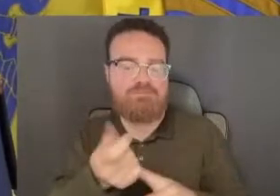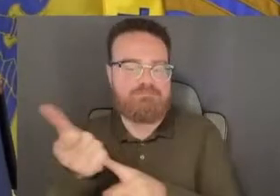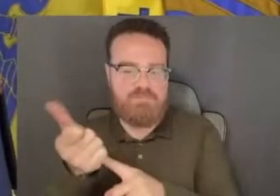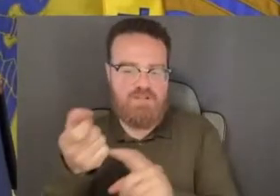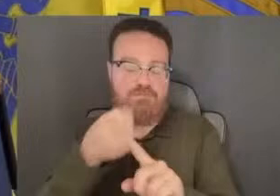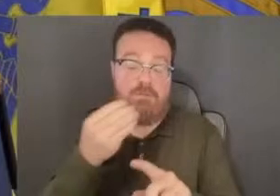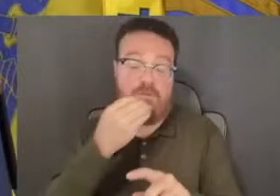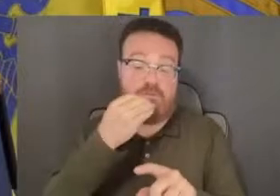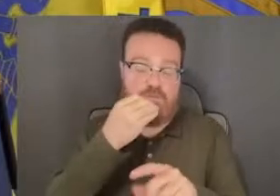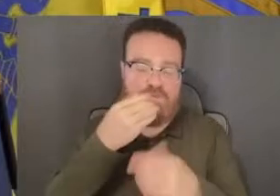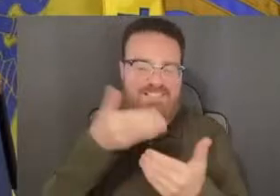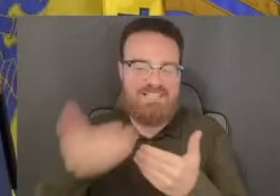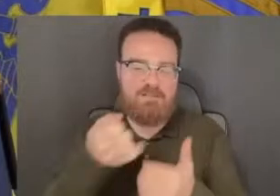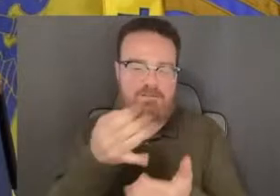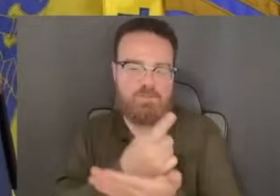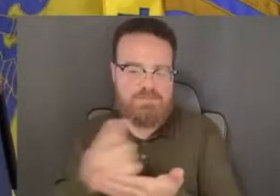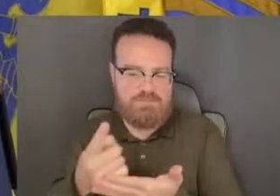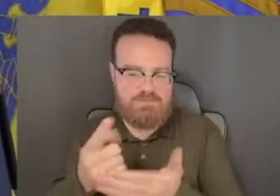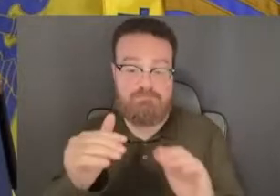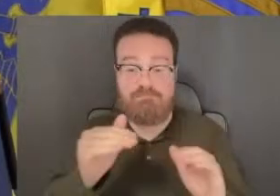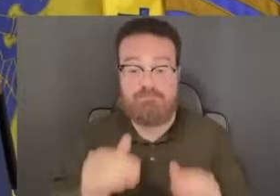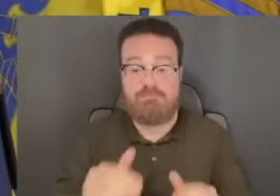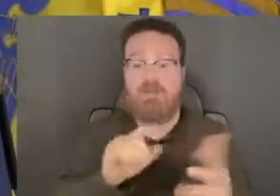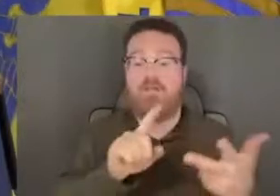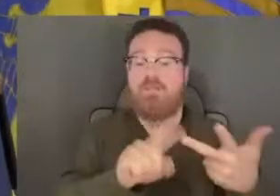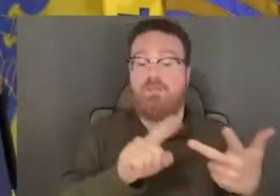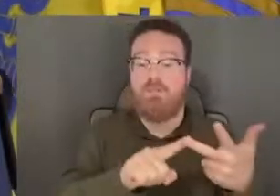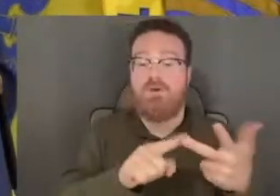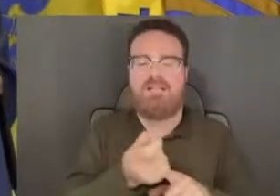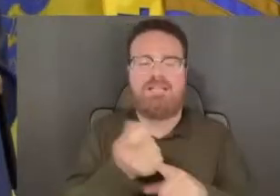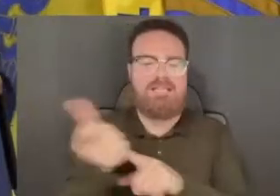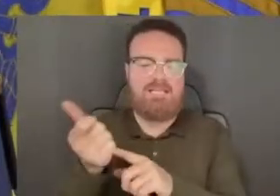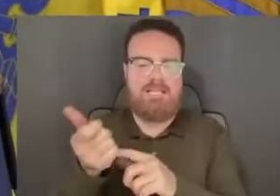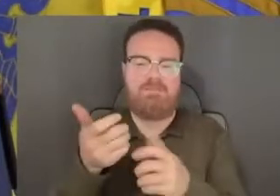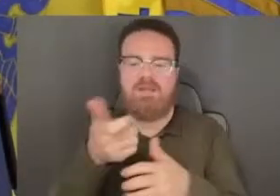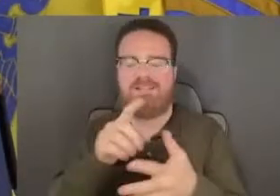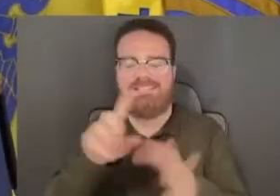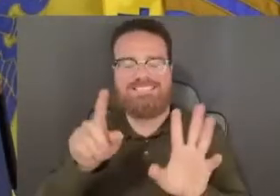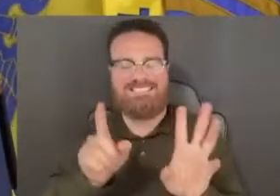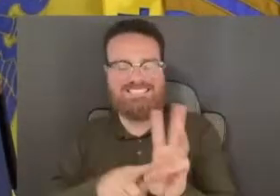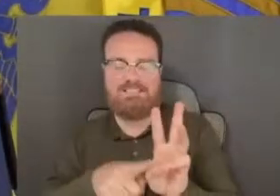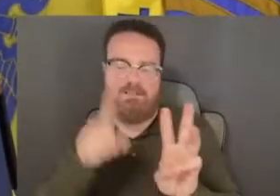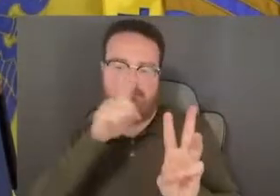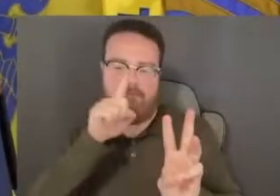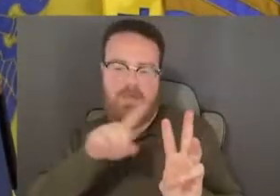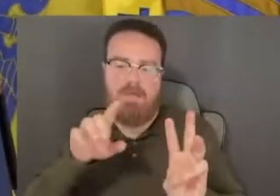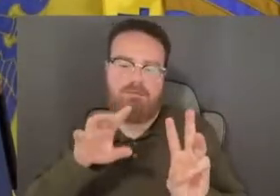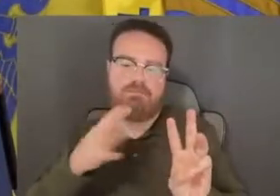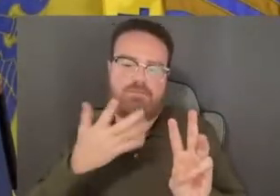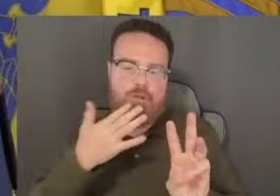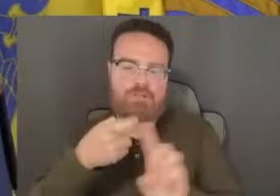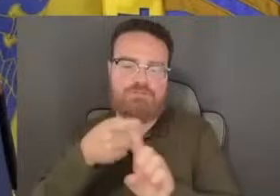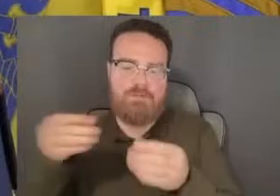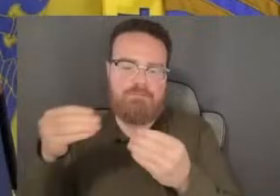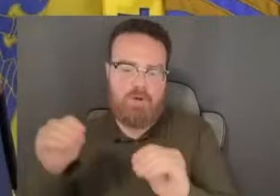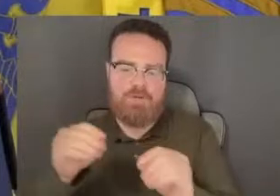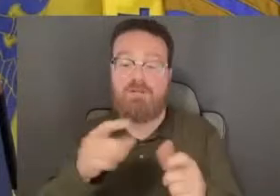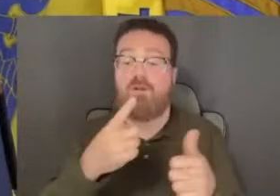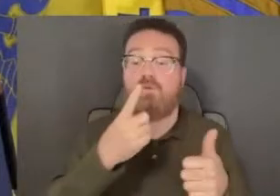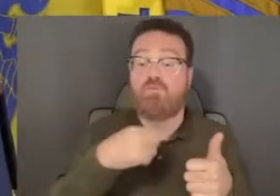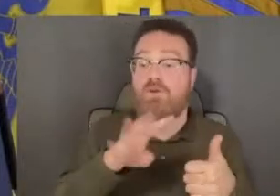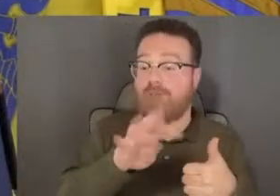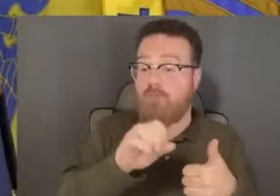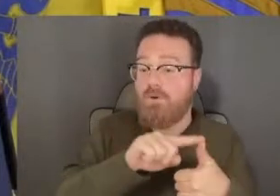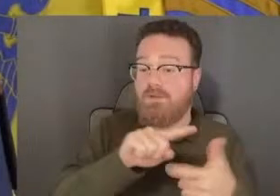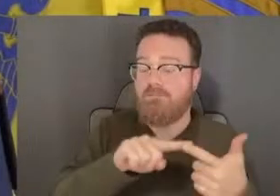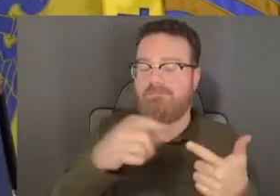6 synthetic dyes on the market from the U.S. food supply, specifically red dye number 40, yellow dye number 5, yellow dye